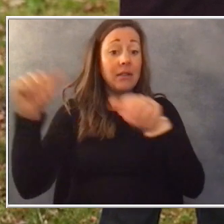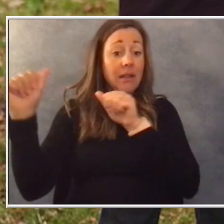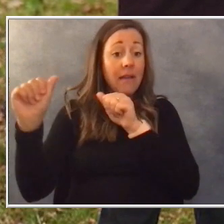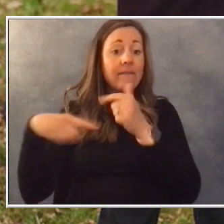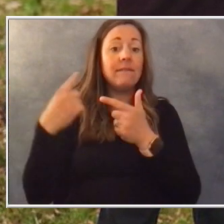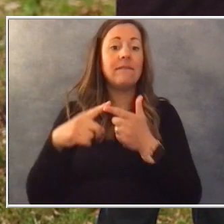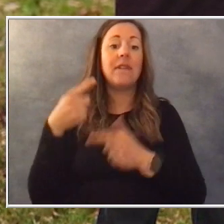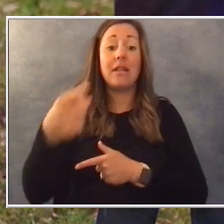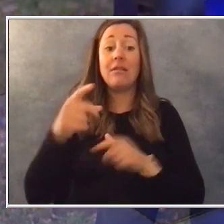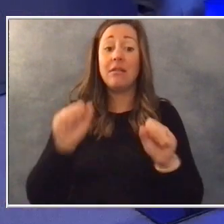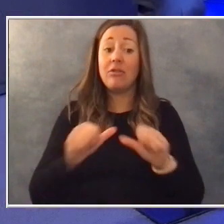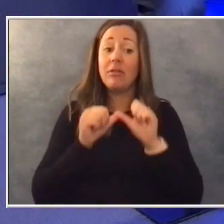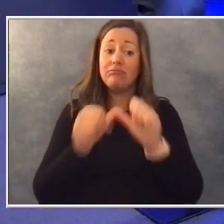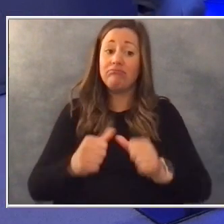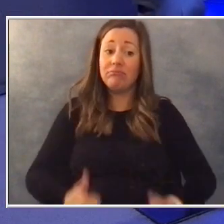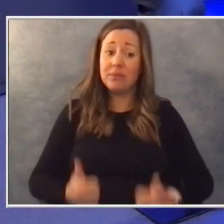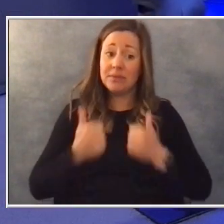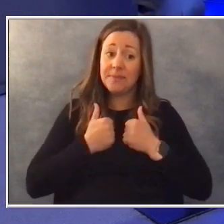dreaming of having.